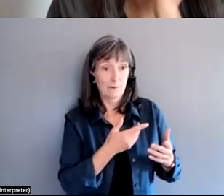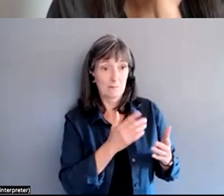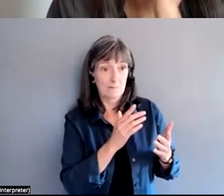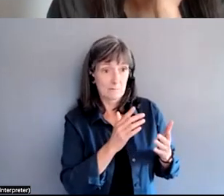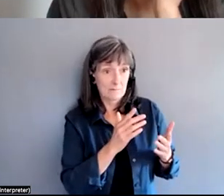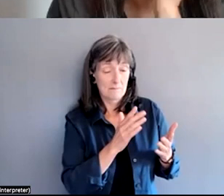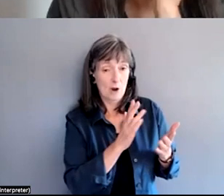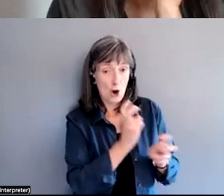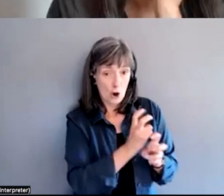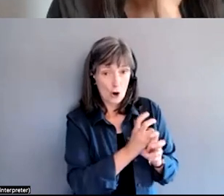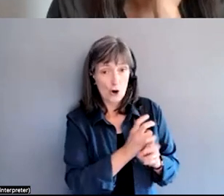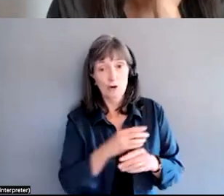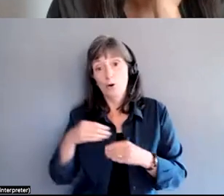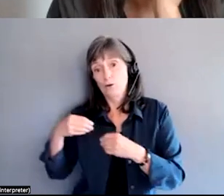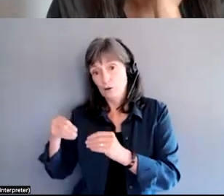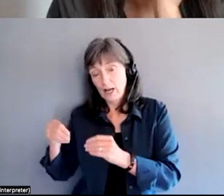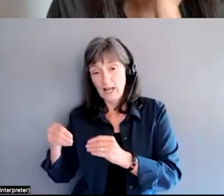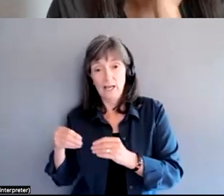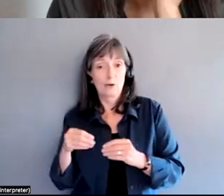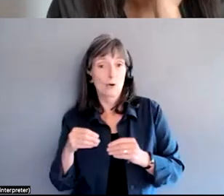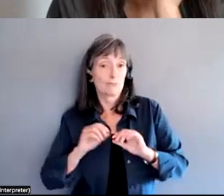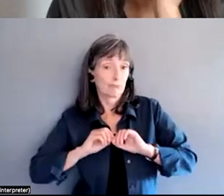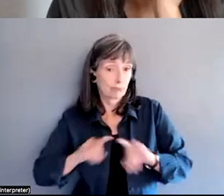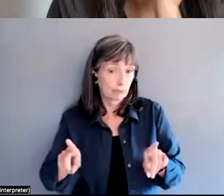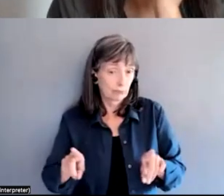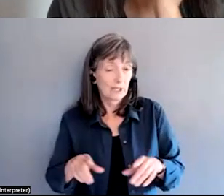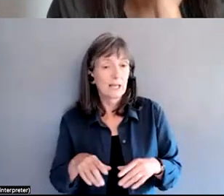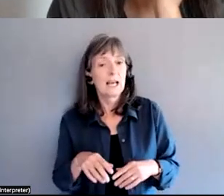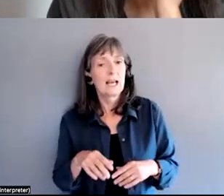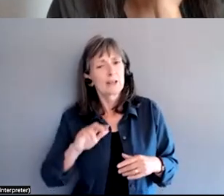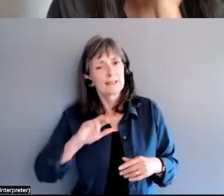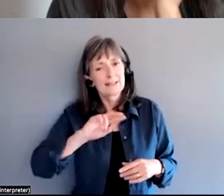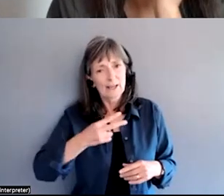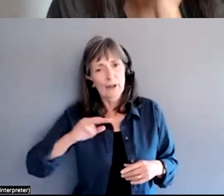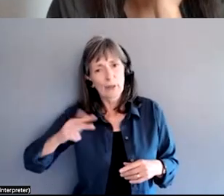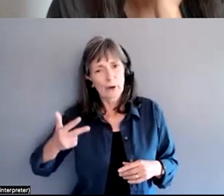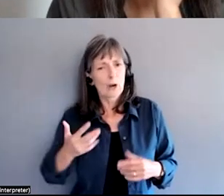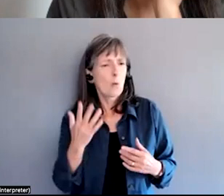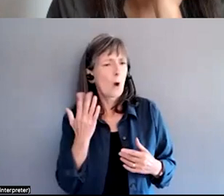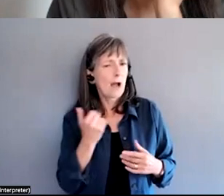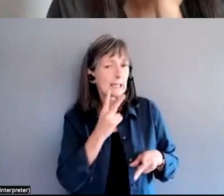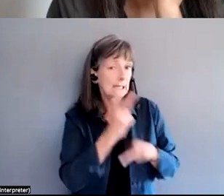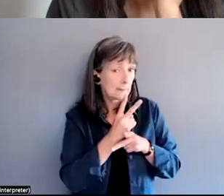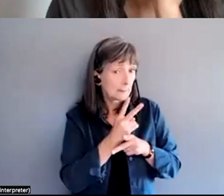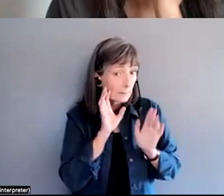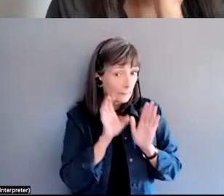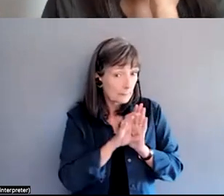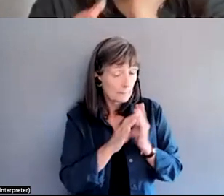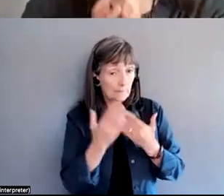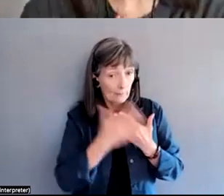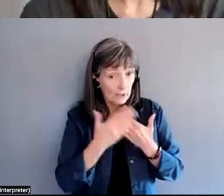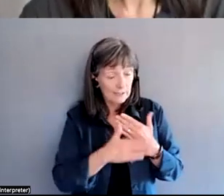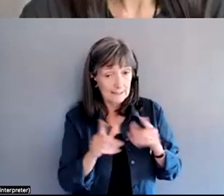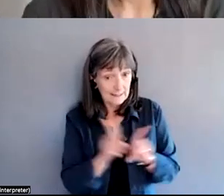from a hardcover to a trade paperback, what informs the decision of whether or not you keep the same design or whether you change it up